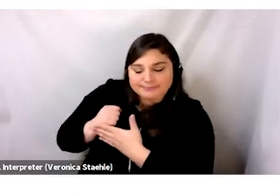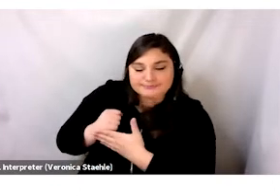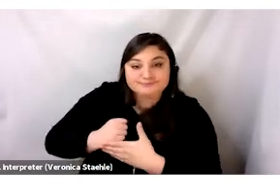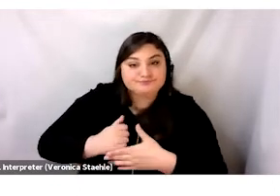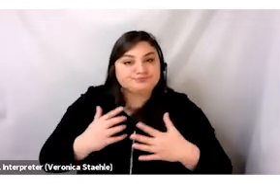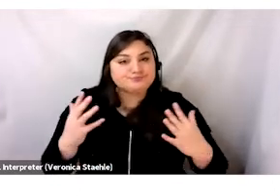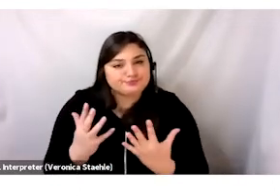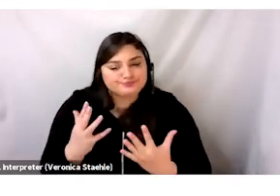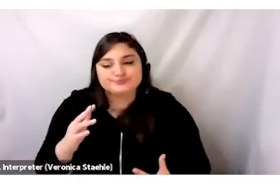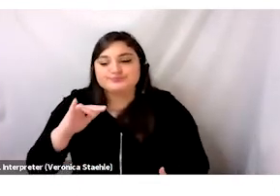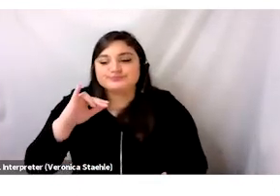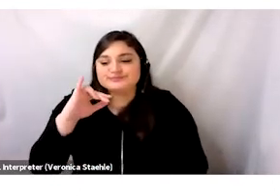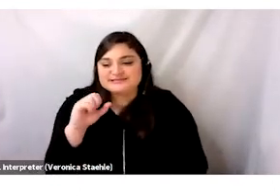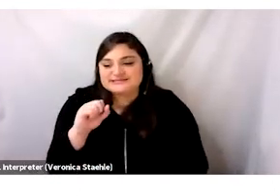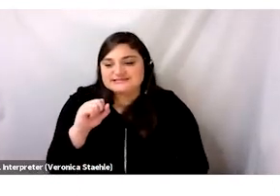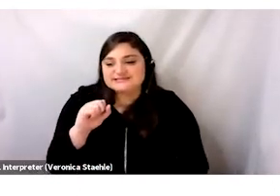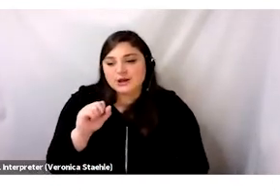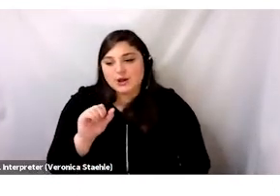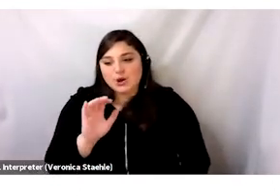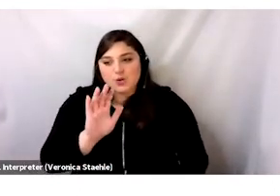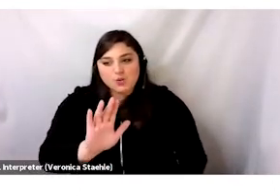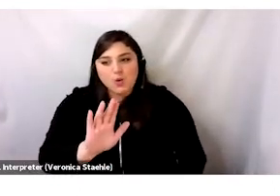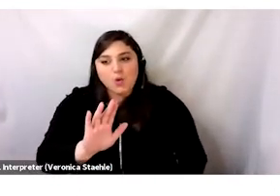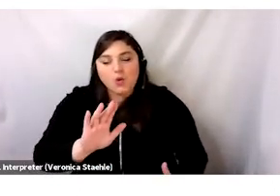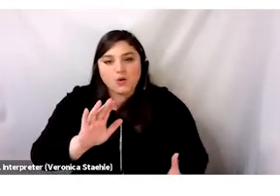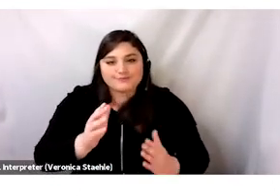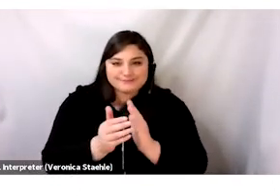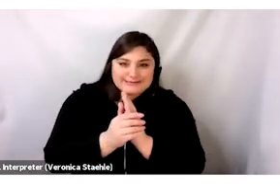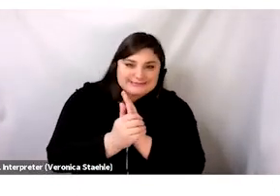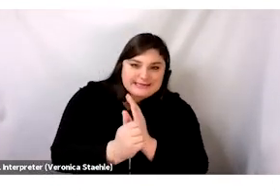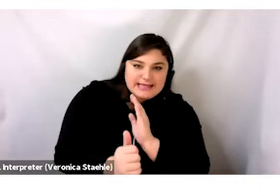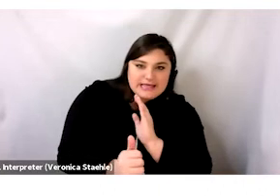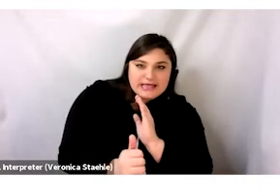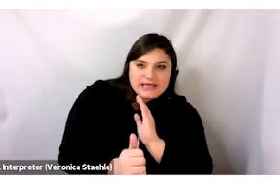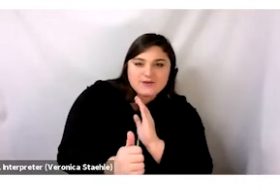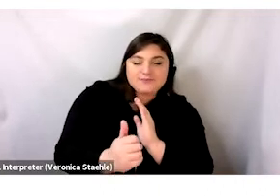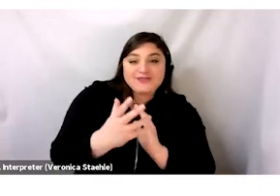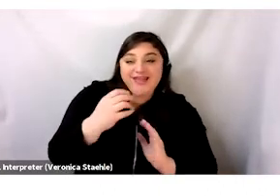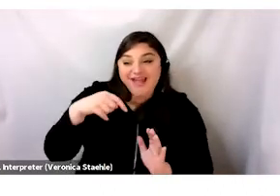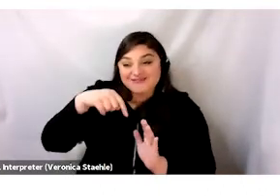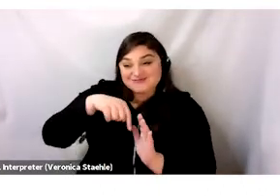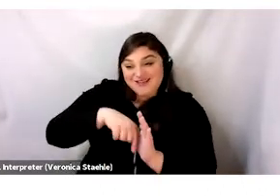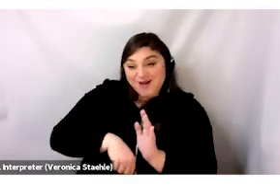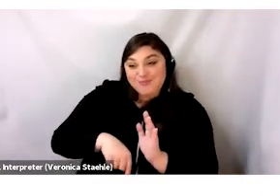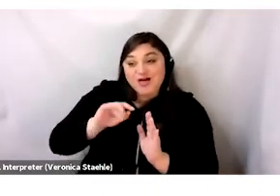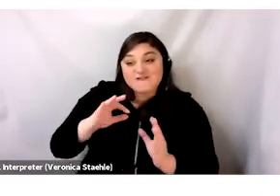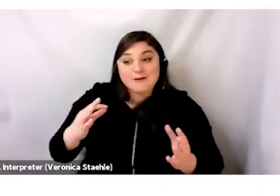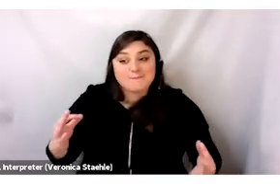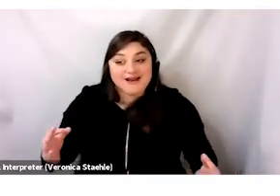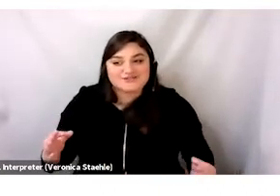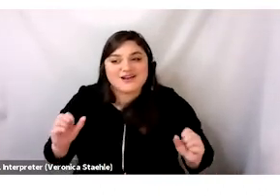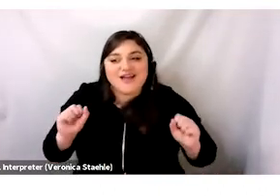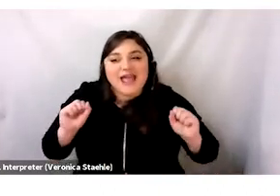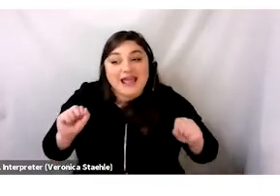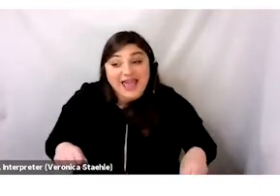or skill of your meditation practice can be measured by the kindness and the